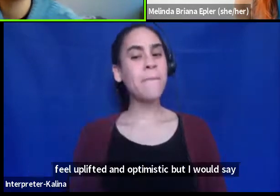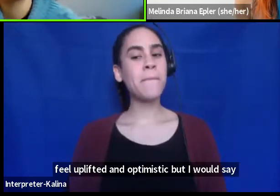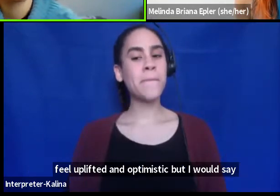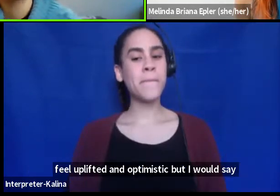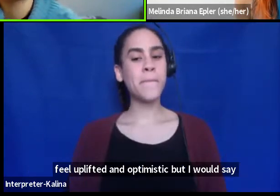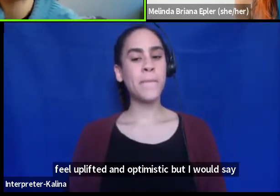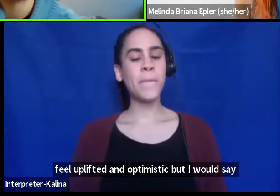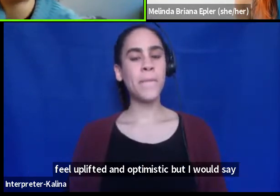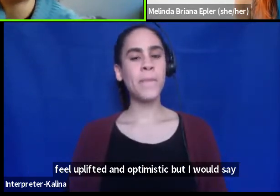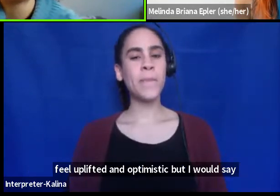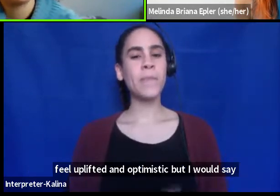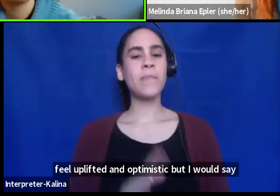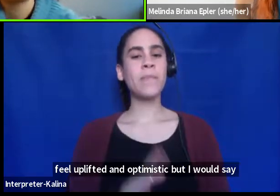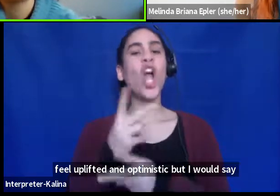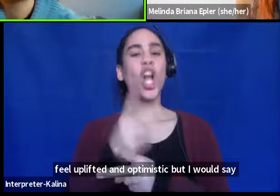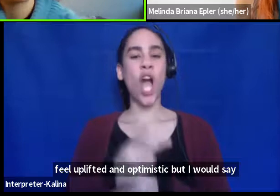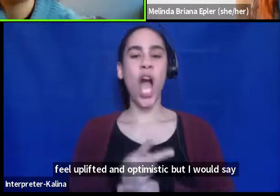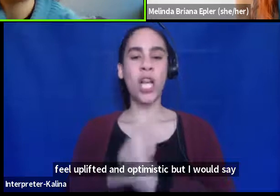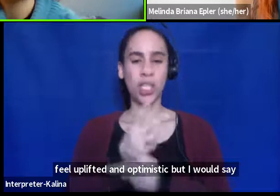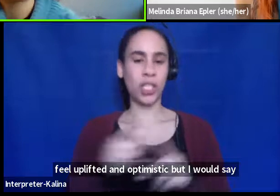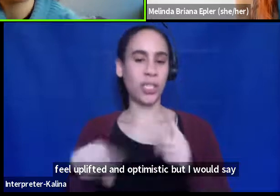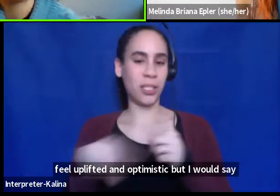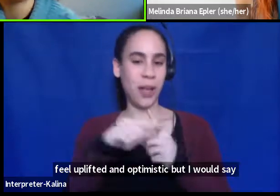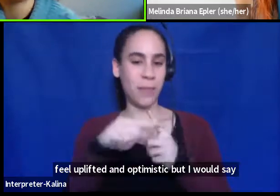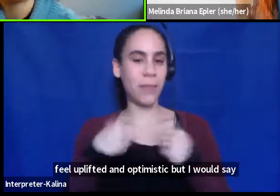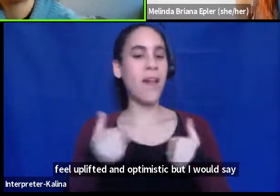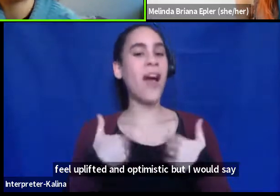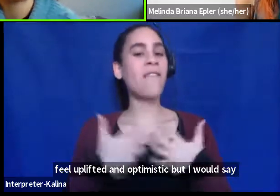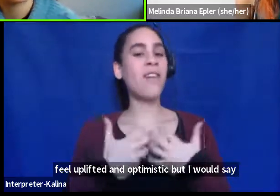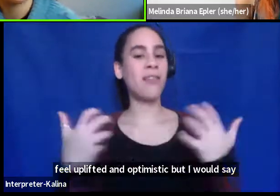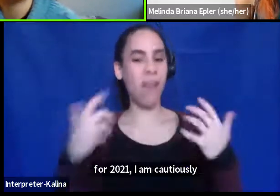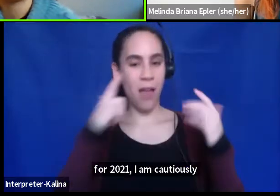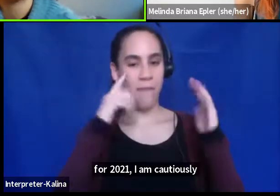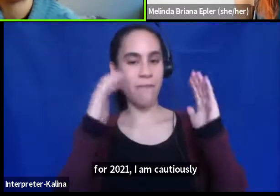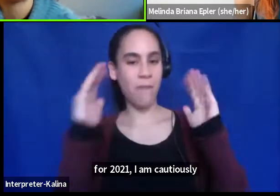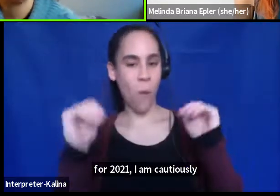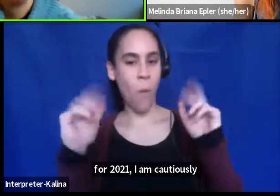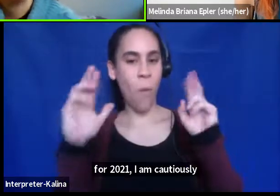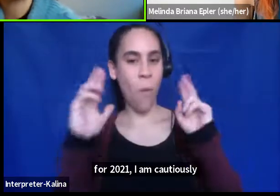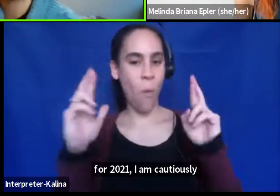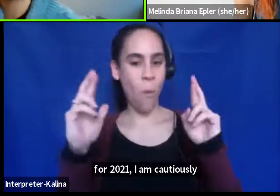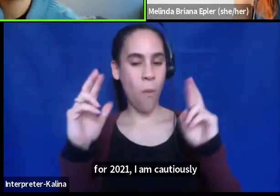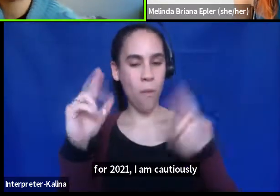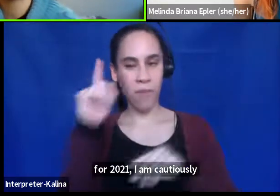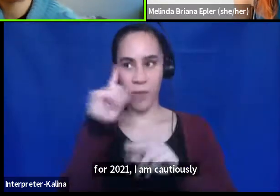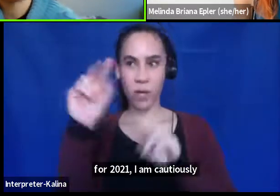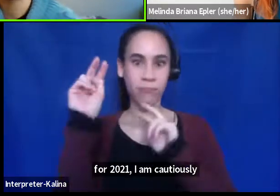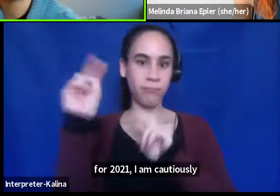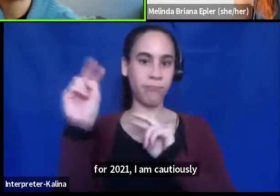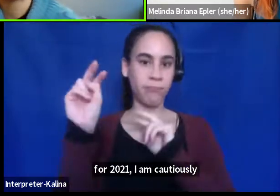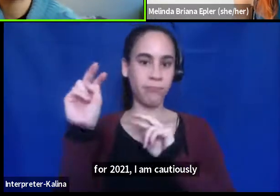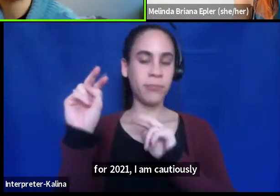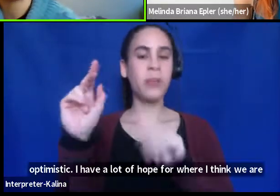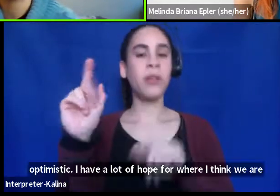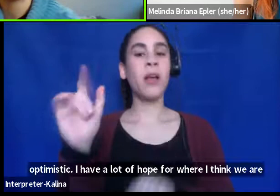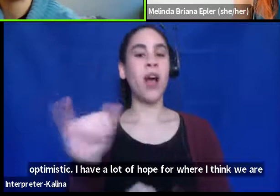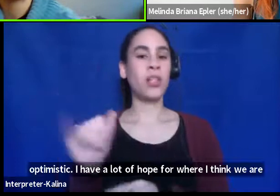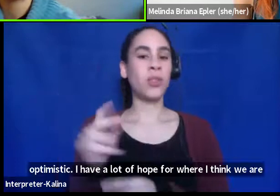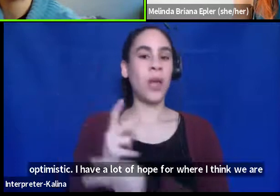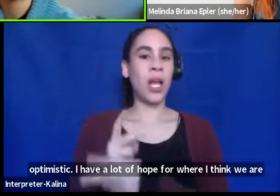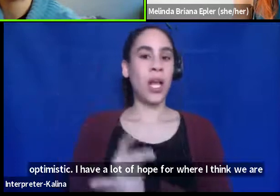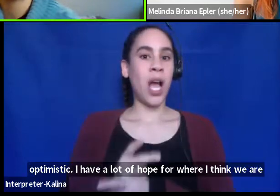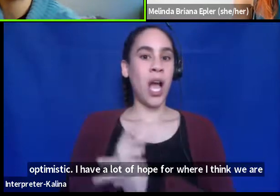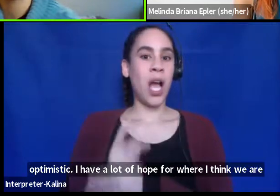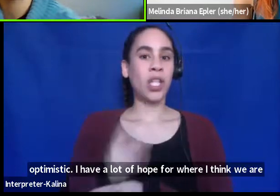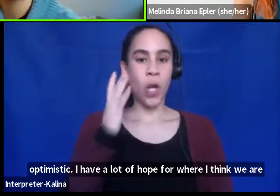I'm cautiously optimistic. I have a lot of hope for where I think we're headed, but also a lot of caution, because it's not lost on